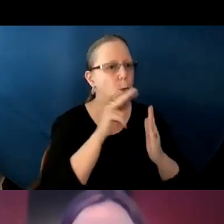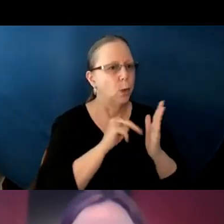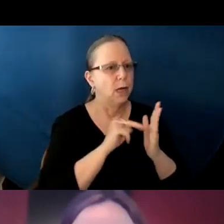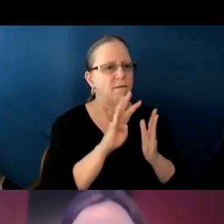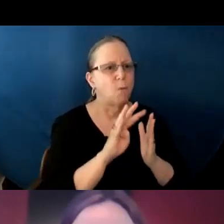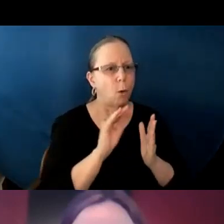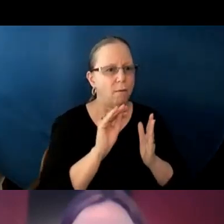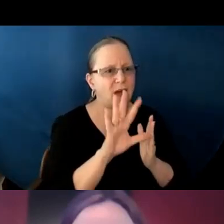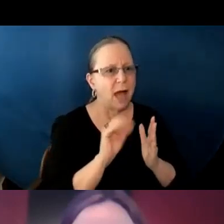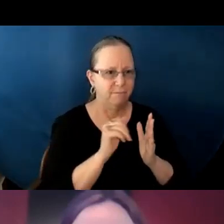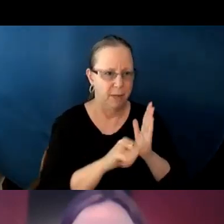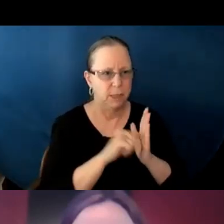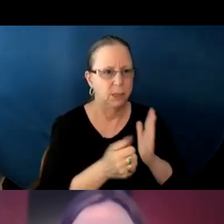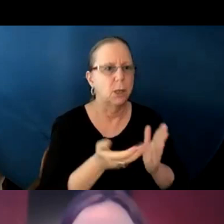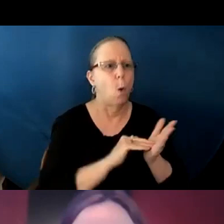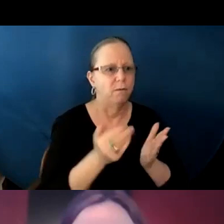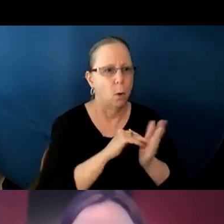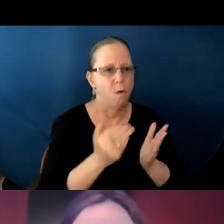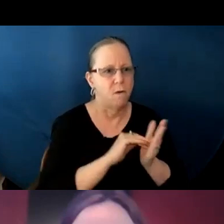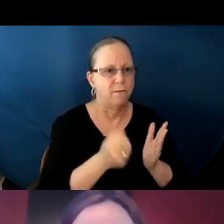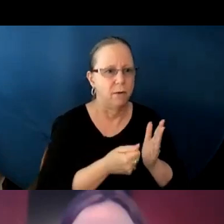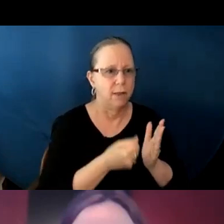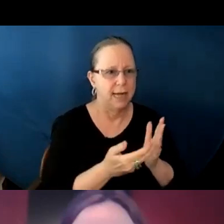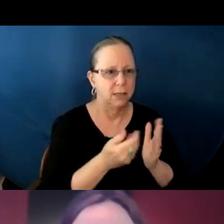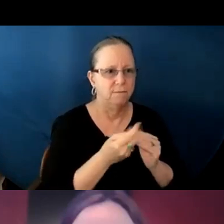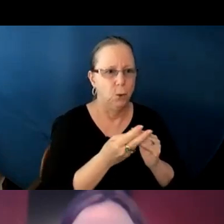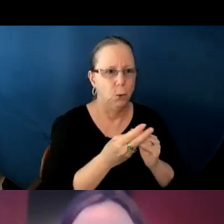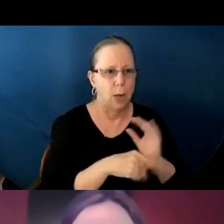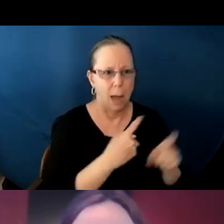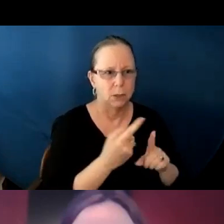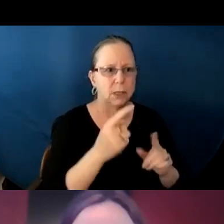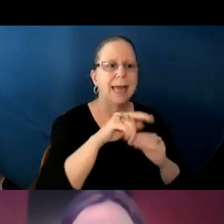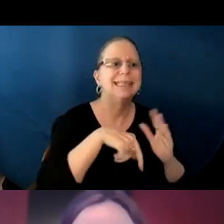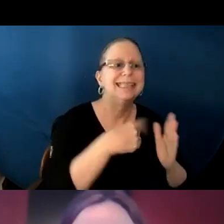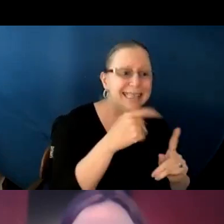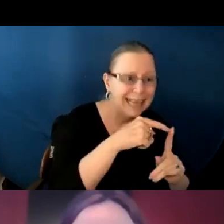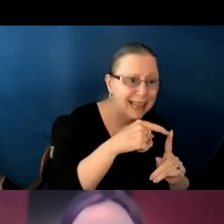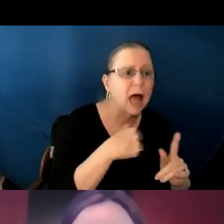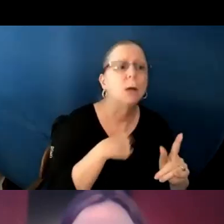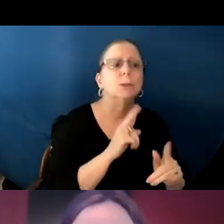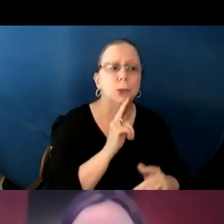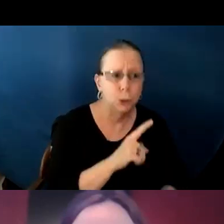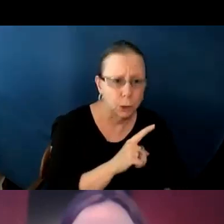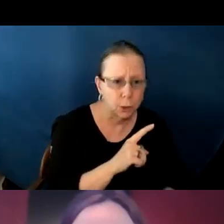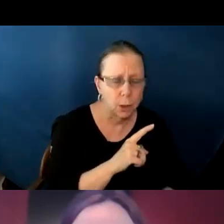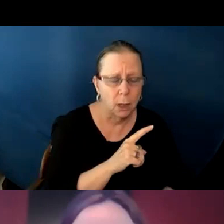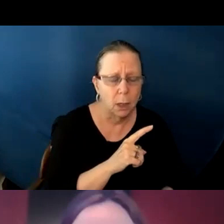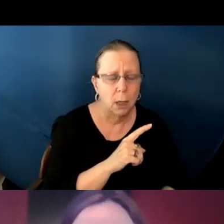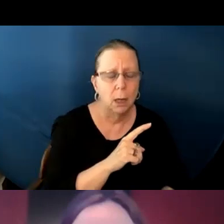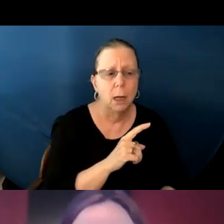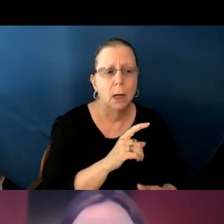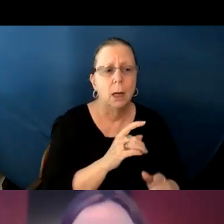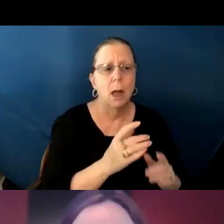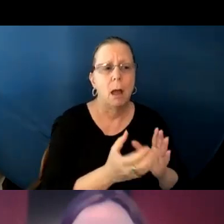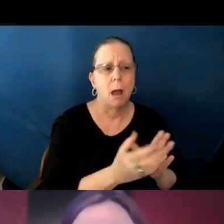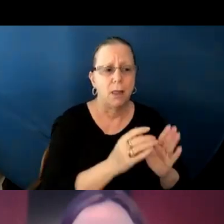5 pages over and over again for the next few hours until I was sure I'd forced enough of those pages